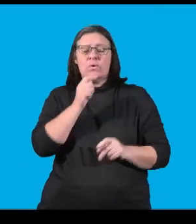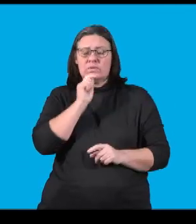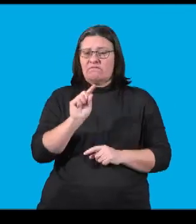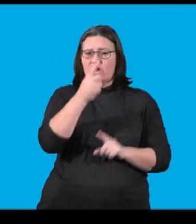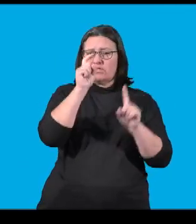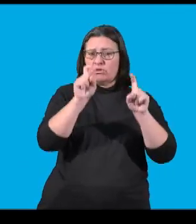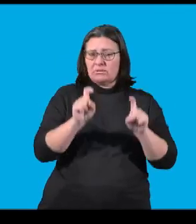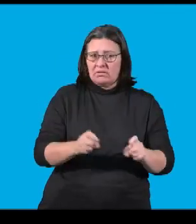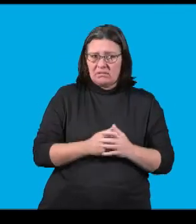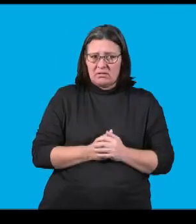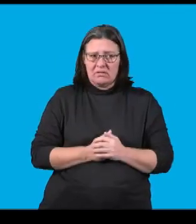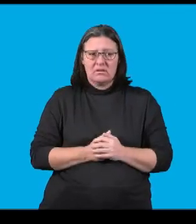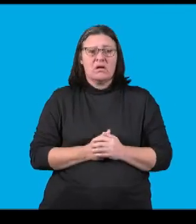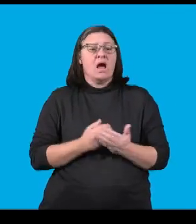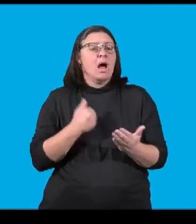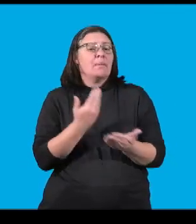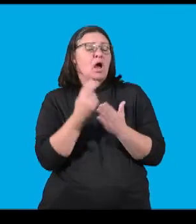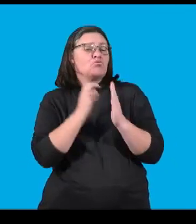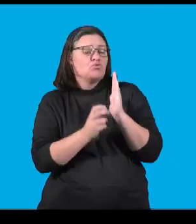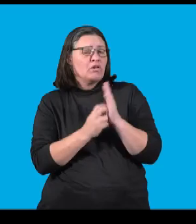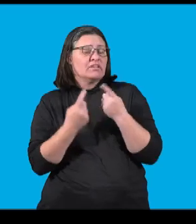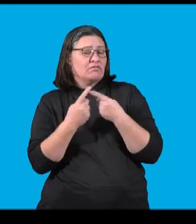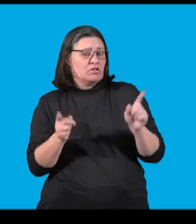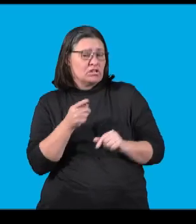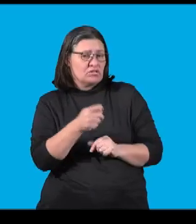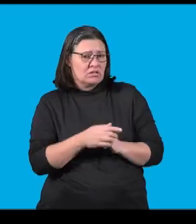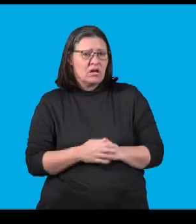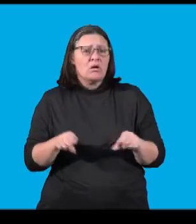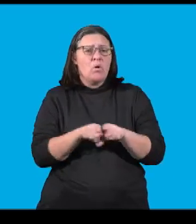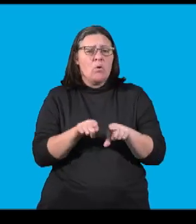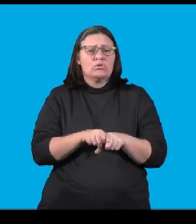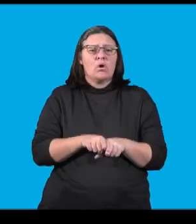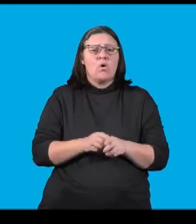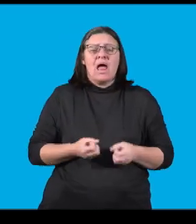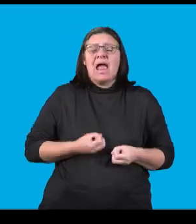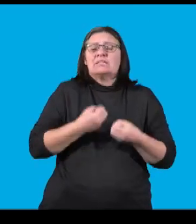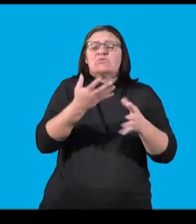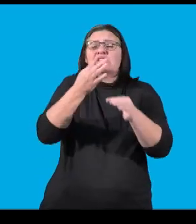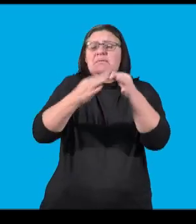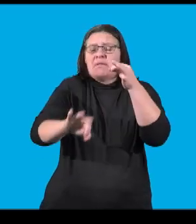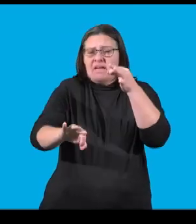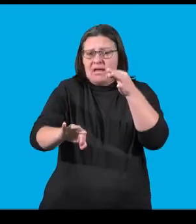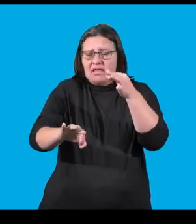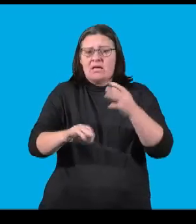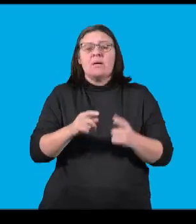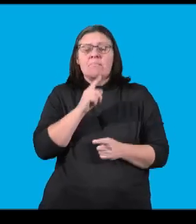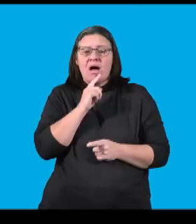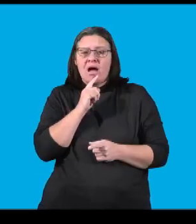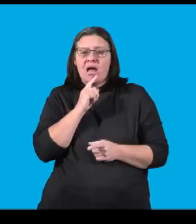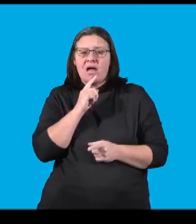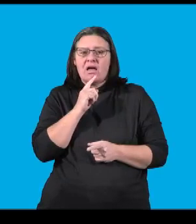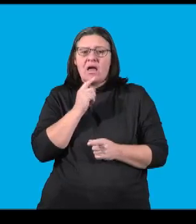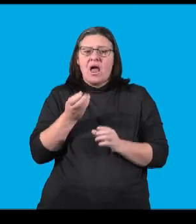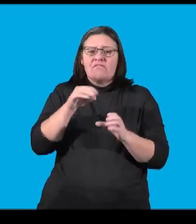values using first principles, apply rules for differentiation, and looking at simplifying expressions,